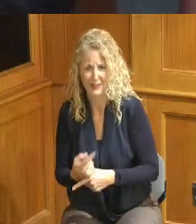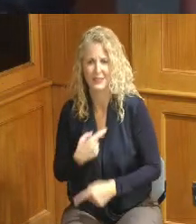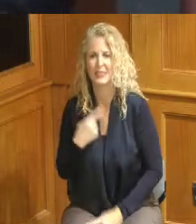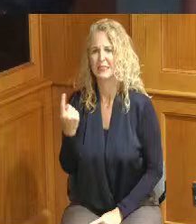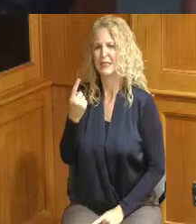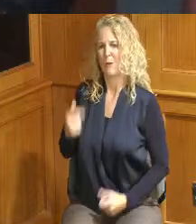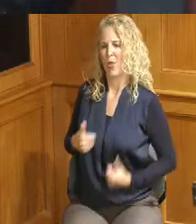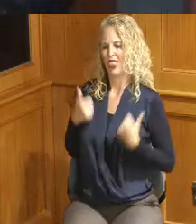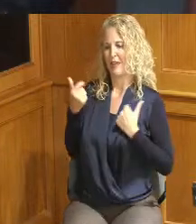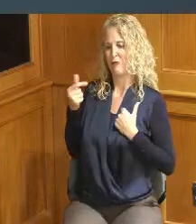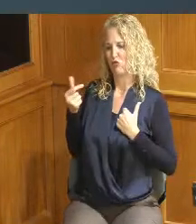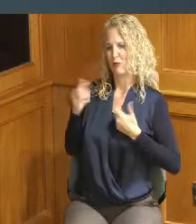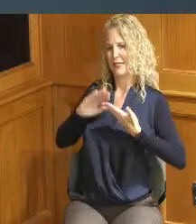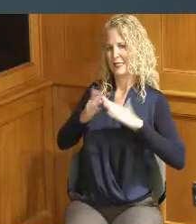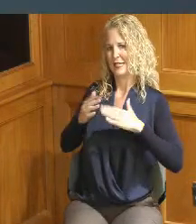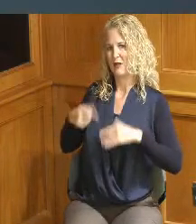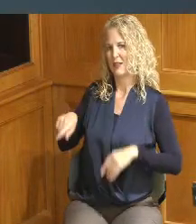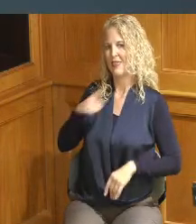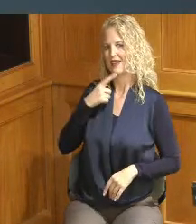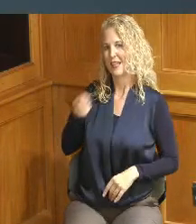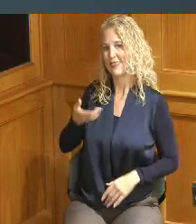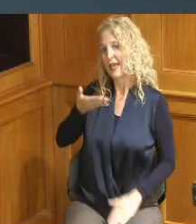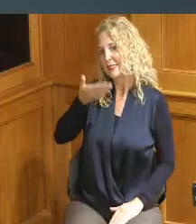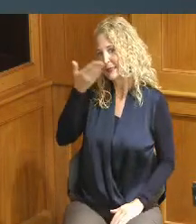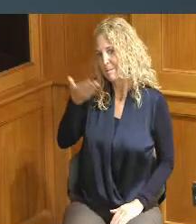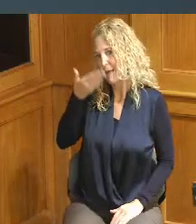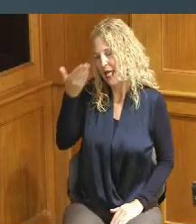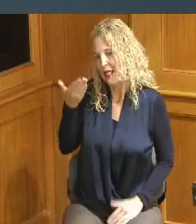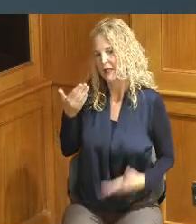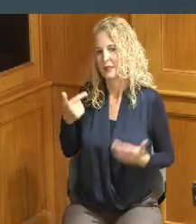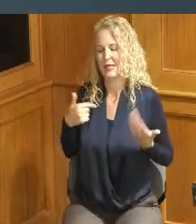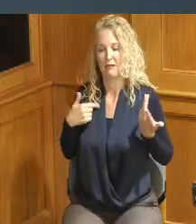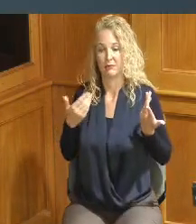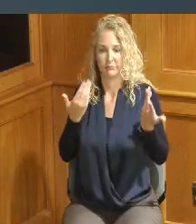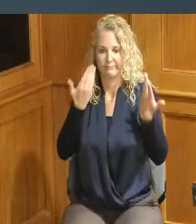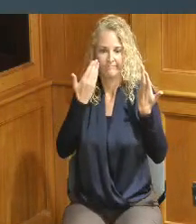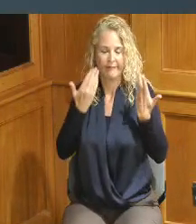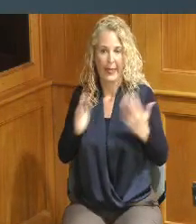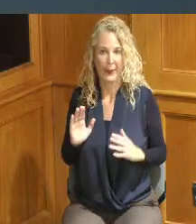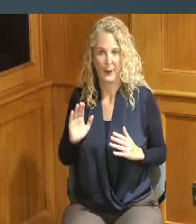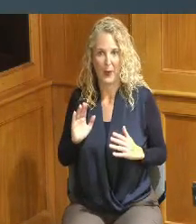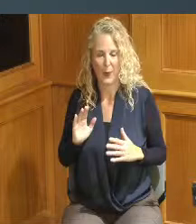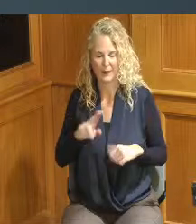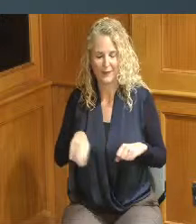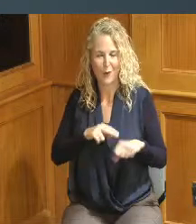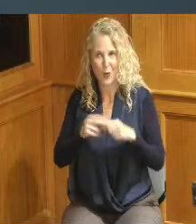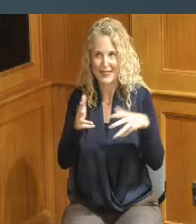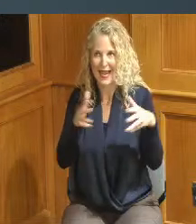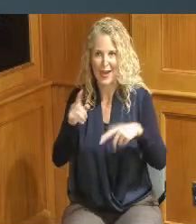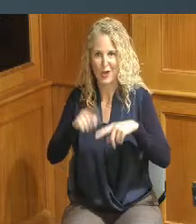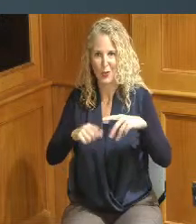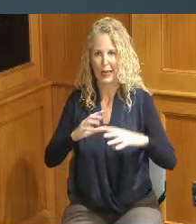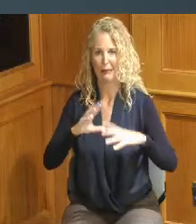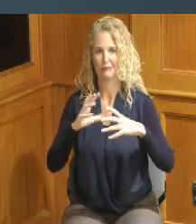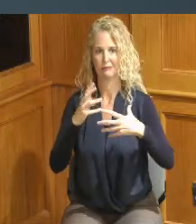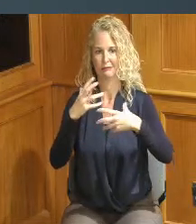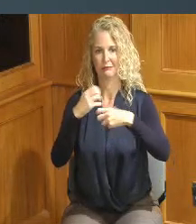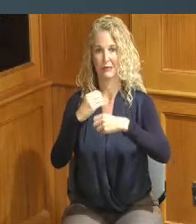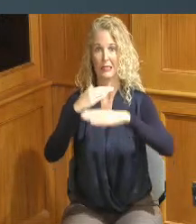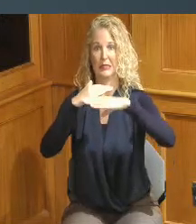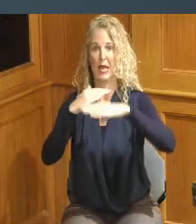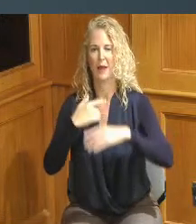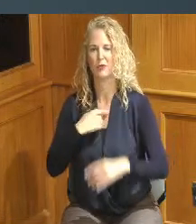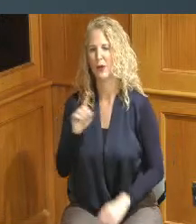Township, and they said they were smelling something. I don't know if it was this, because I don't know how you contain air. Right. But they were saying going toward that Blue